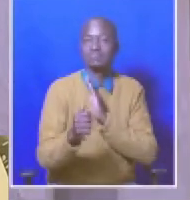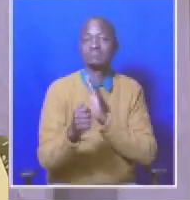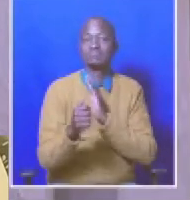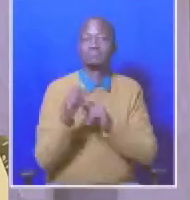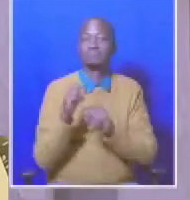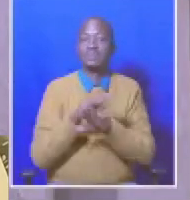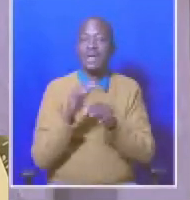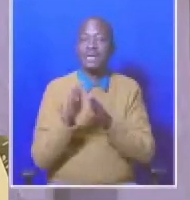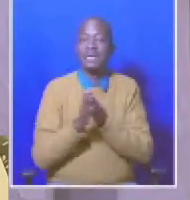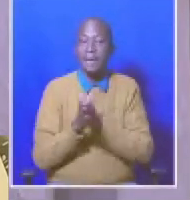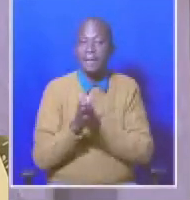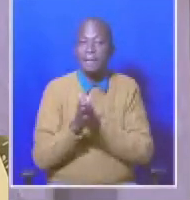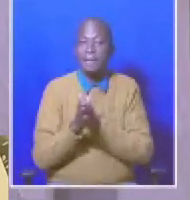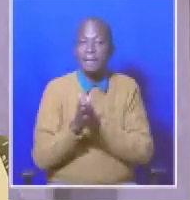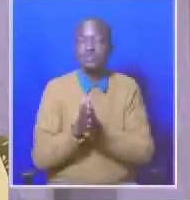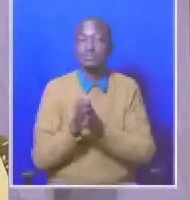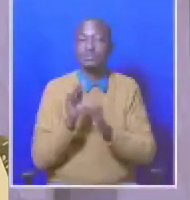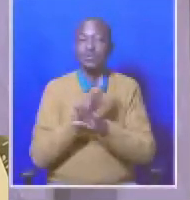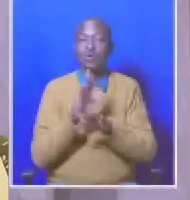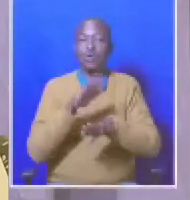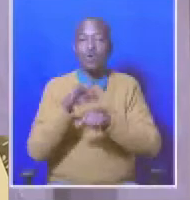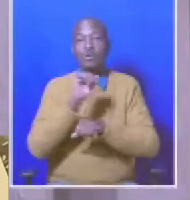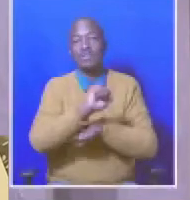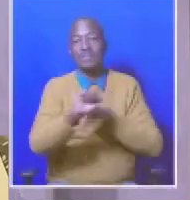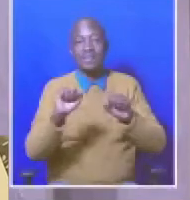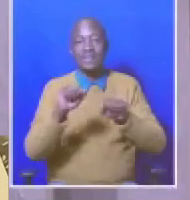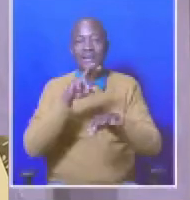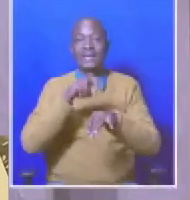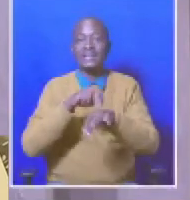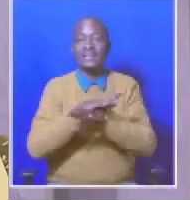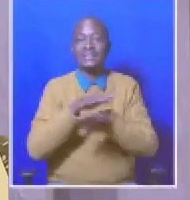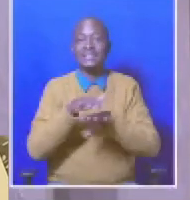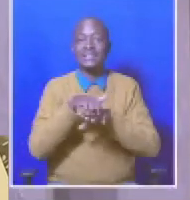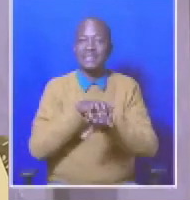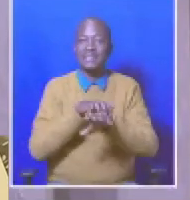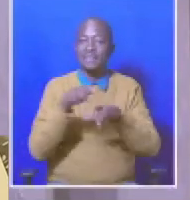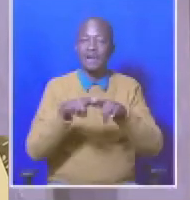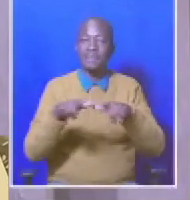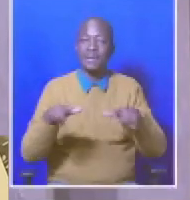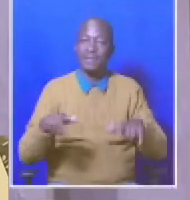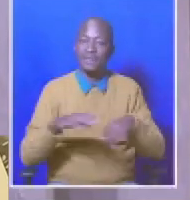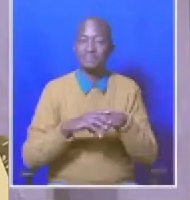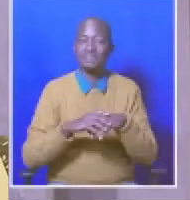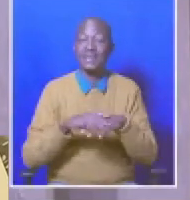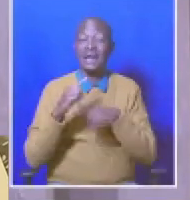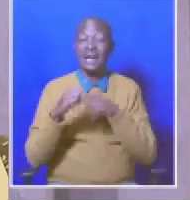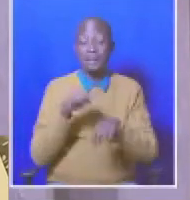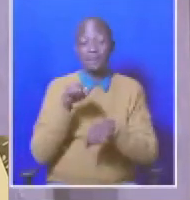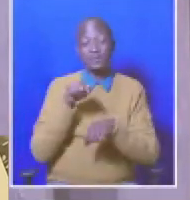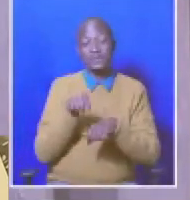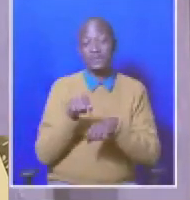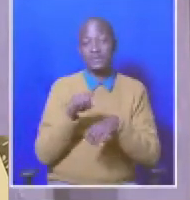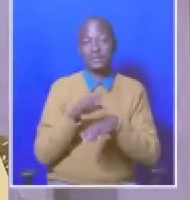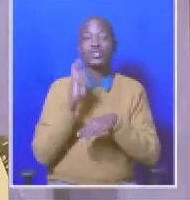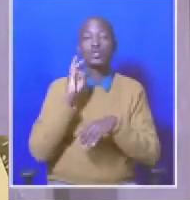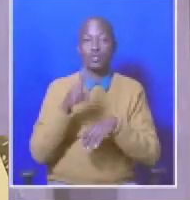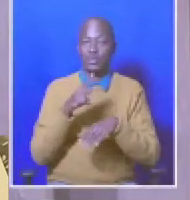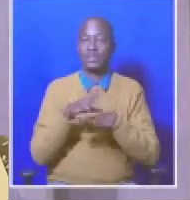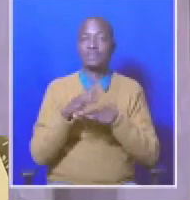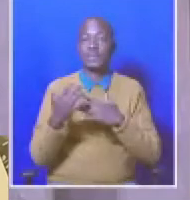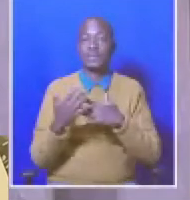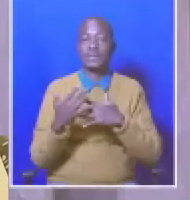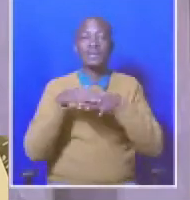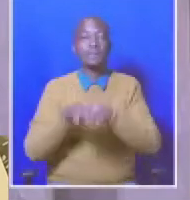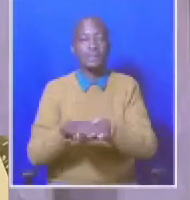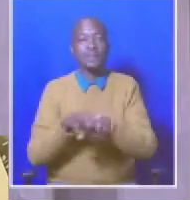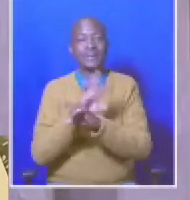and mentorship based on their needs at the farm level. In this regard, we will be implementing